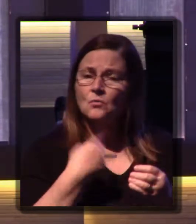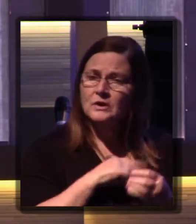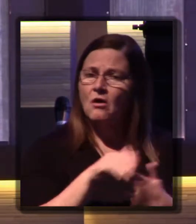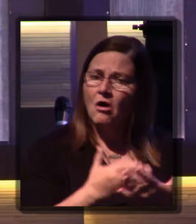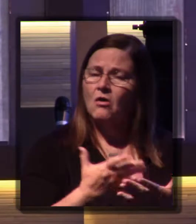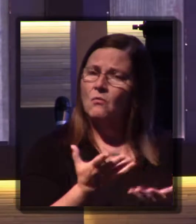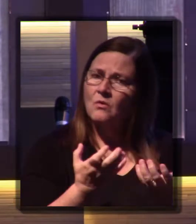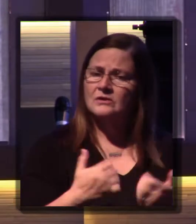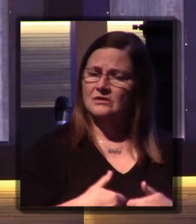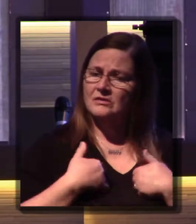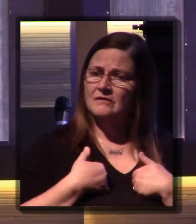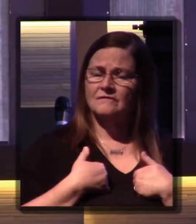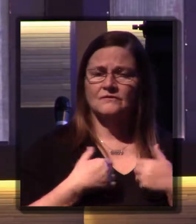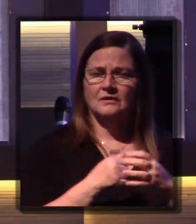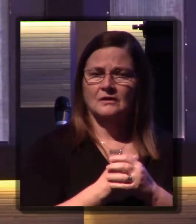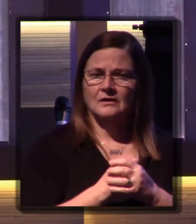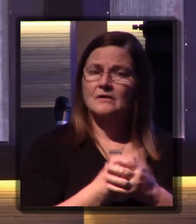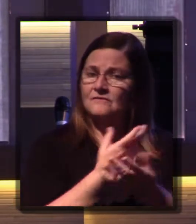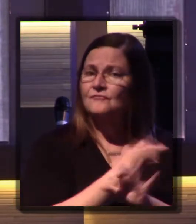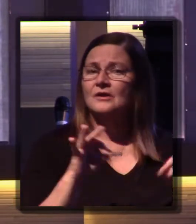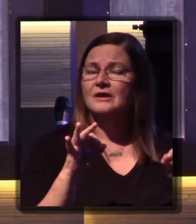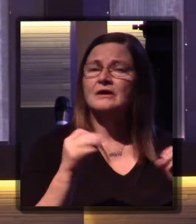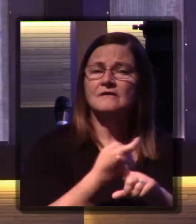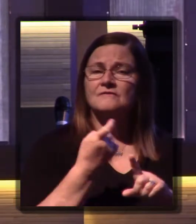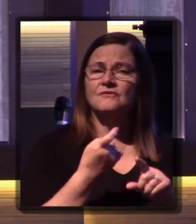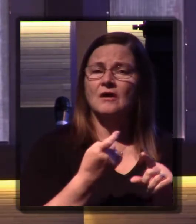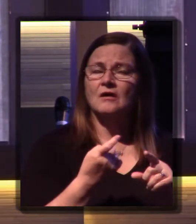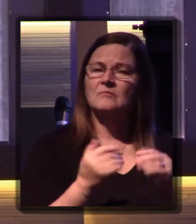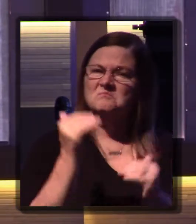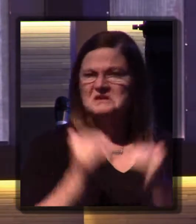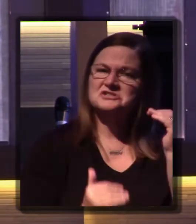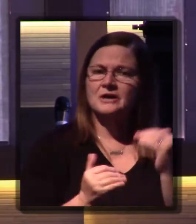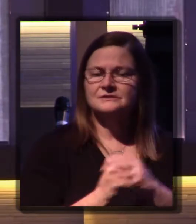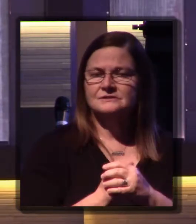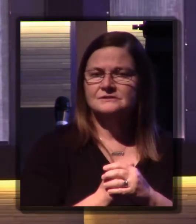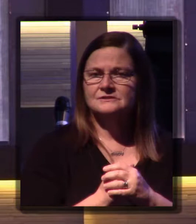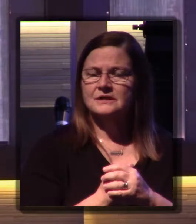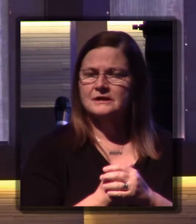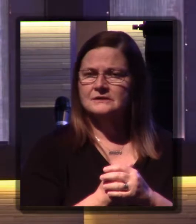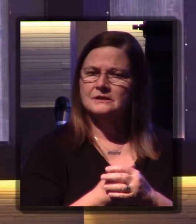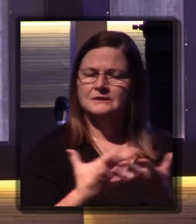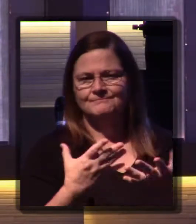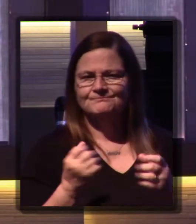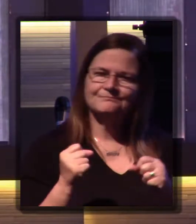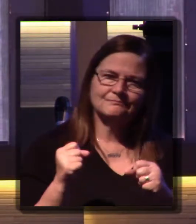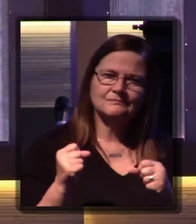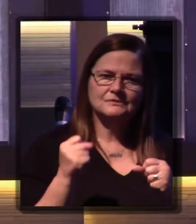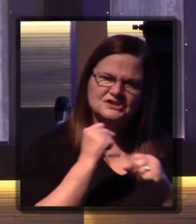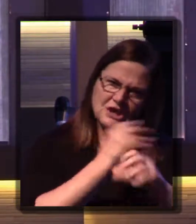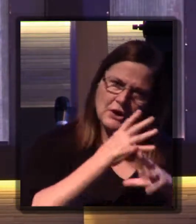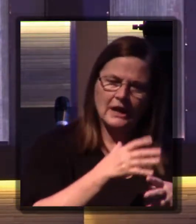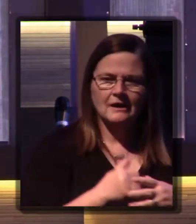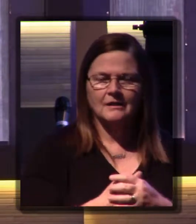live free from injustice and tyranny. We all want to be free to work hard and